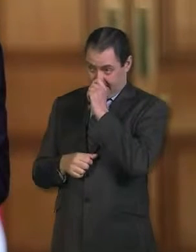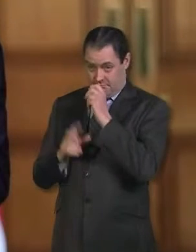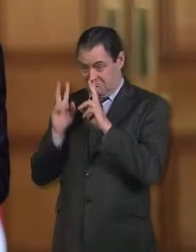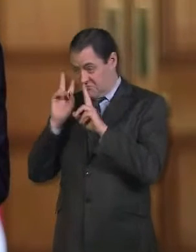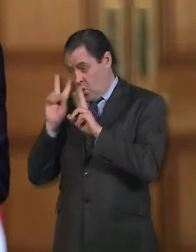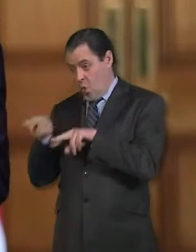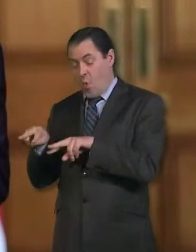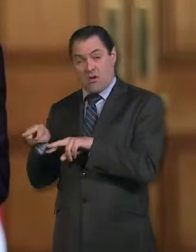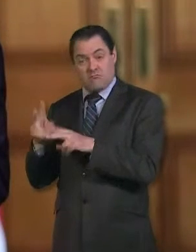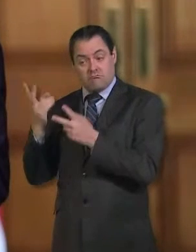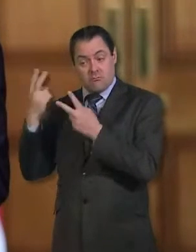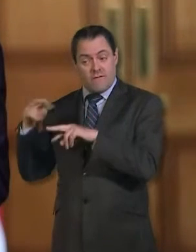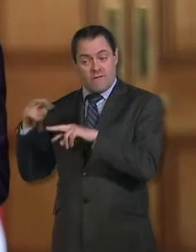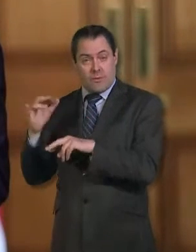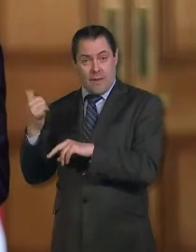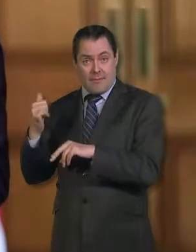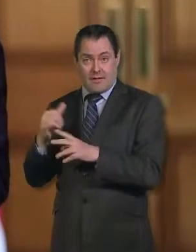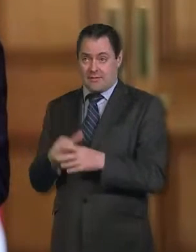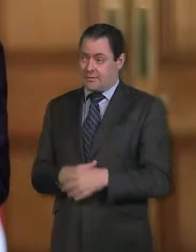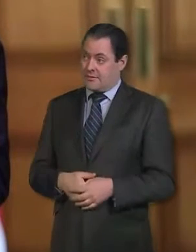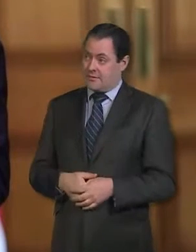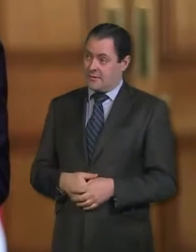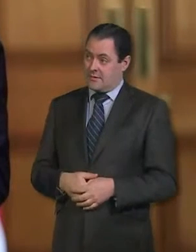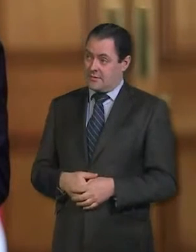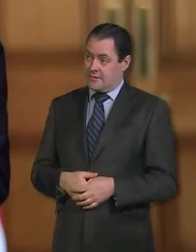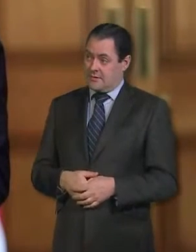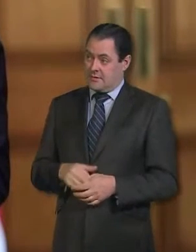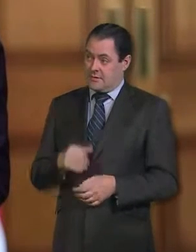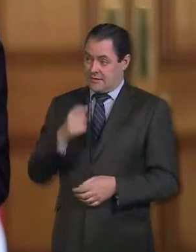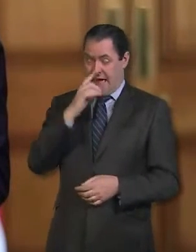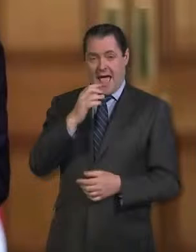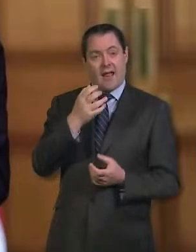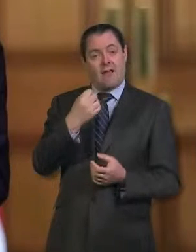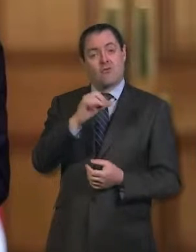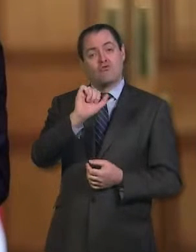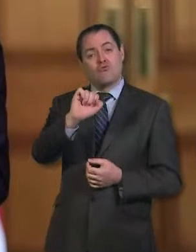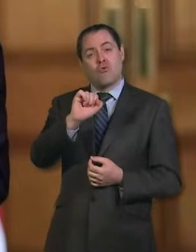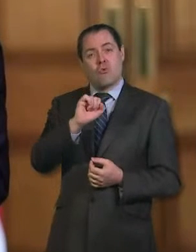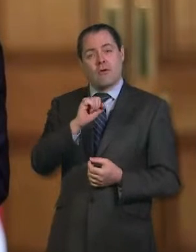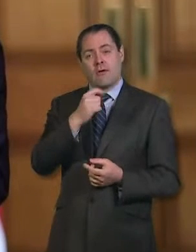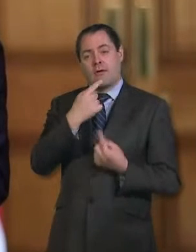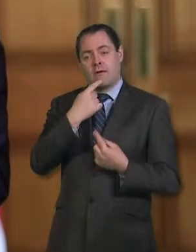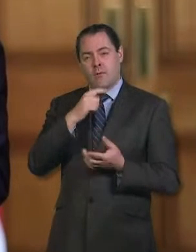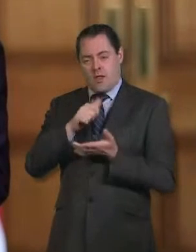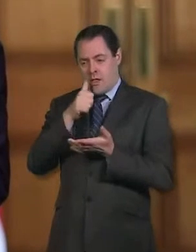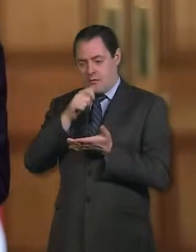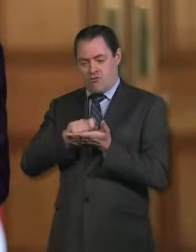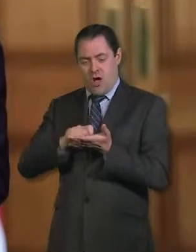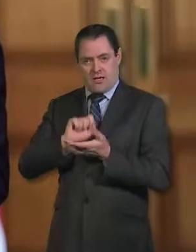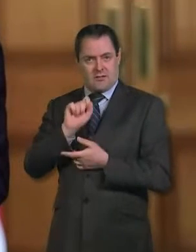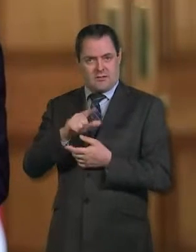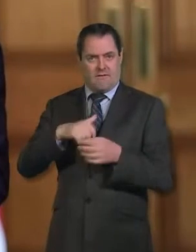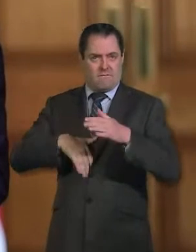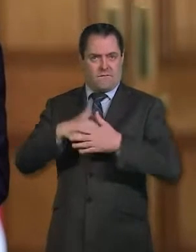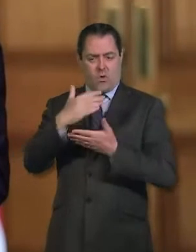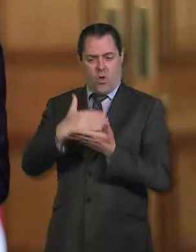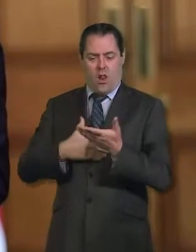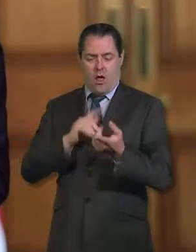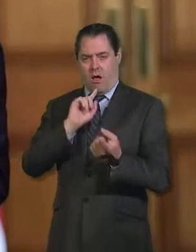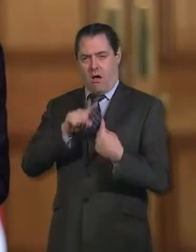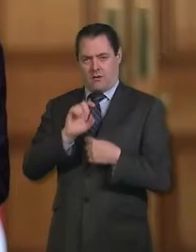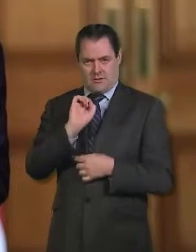your details, we'll make sure that we write to you with a full answer and make an announcement